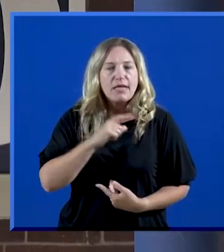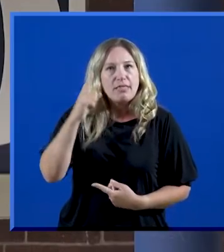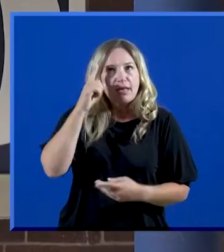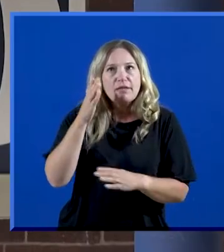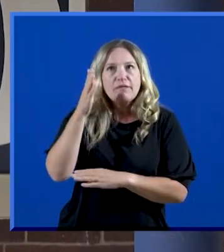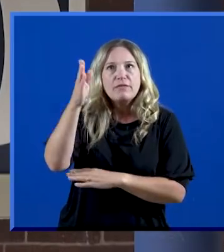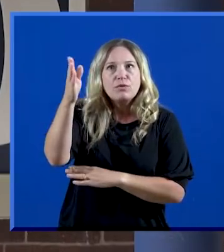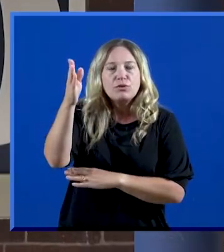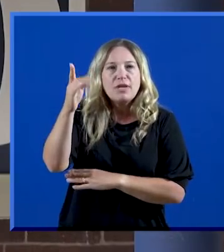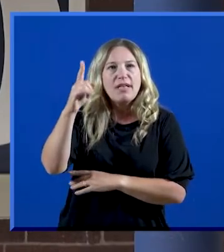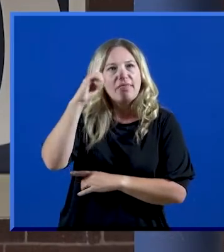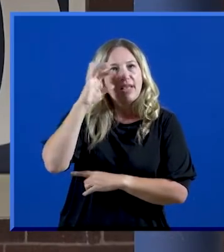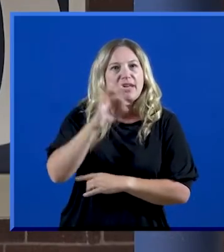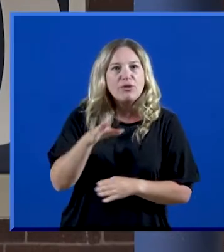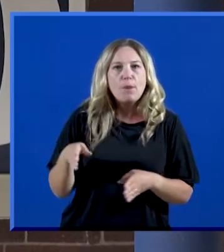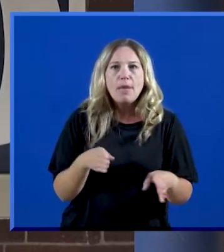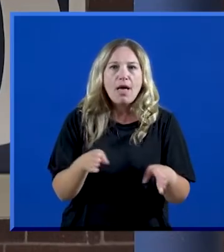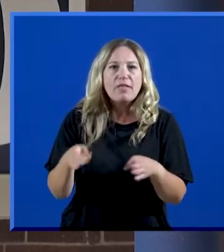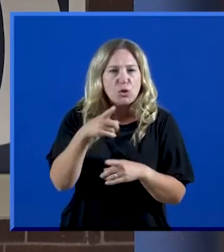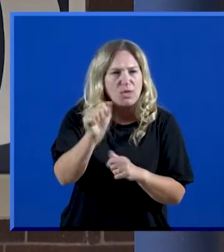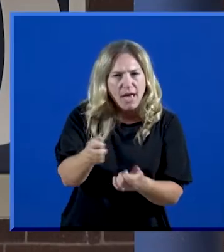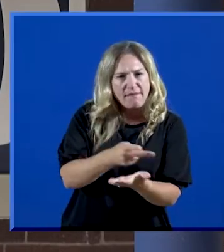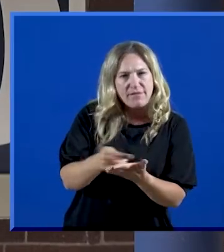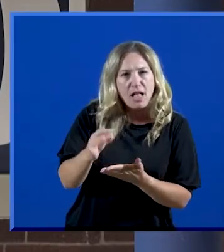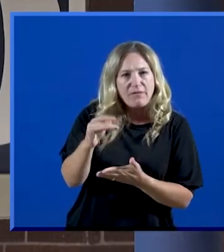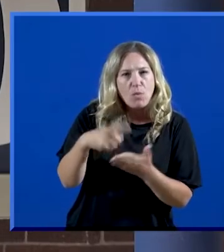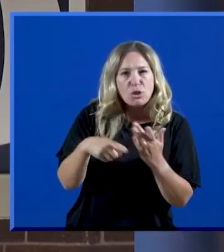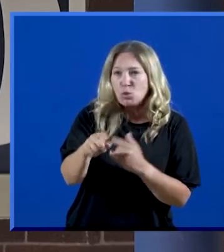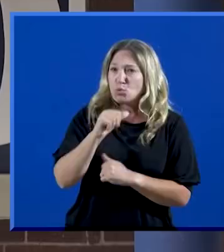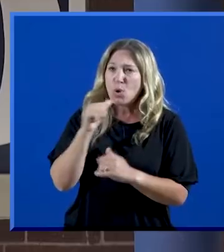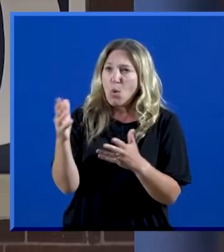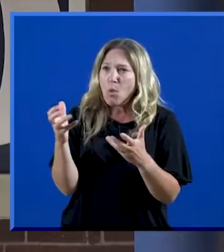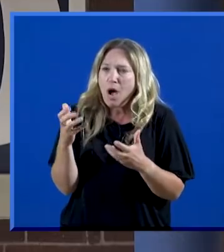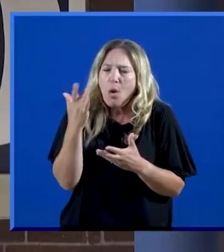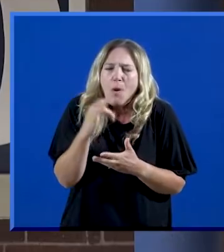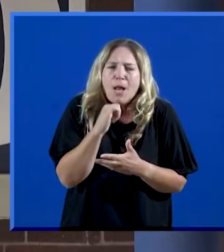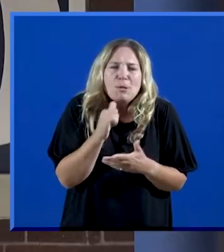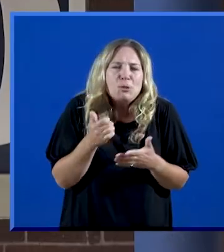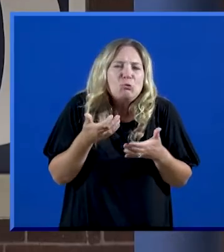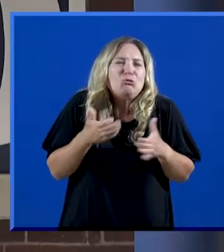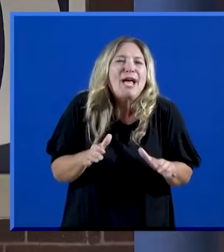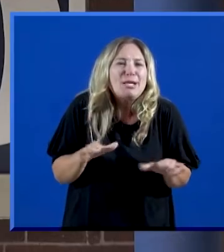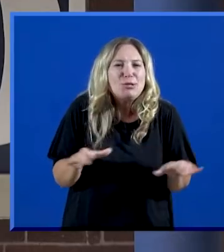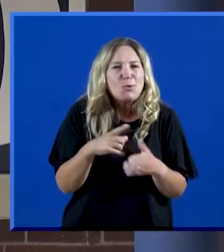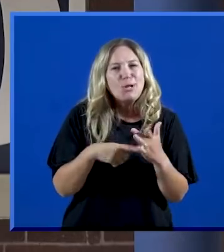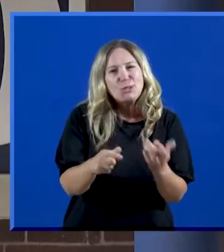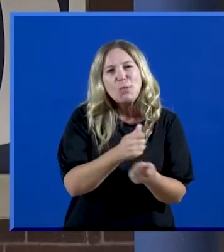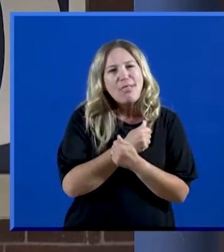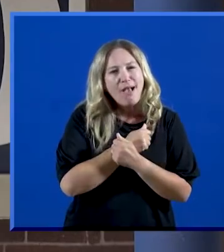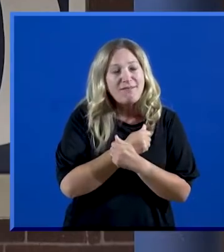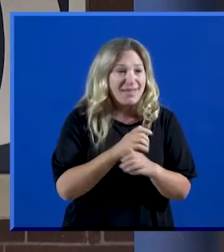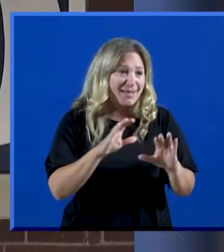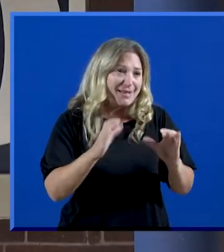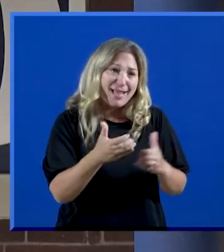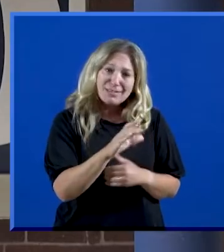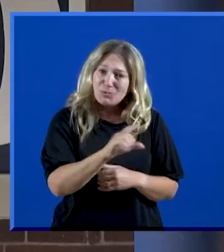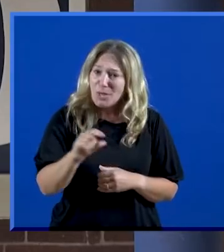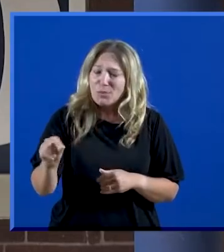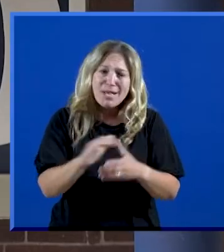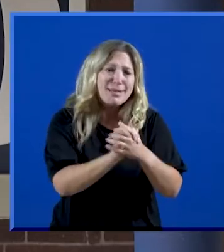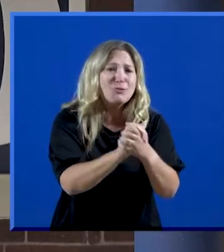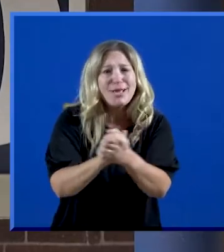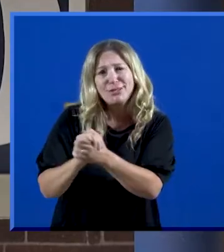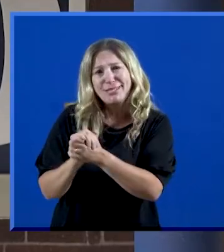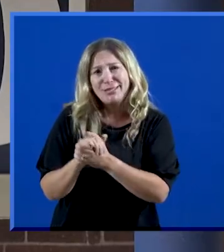moving forward in life and the path that you choose. You can fail at what you don't want, so why not take a chance at doing what you love?